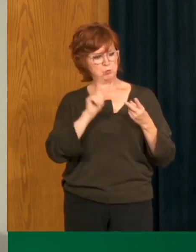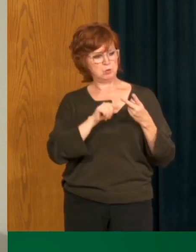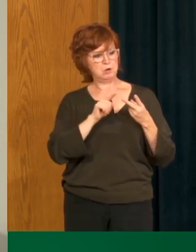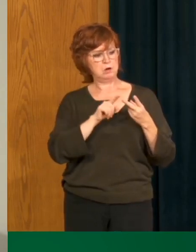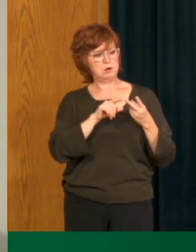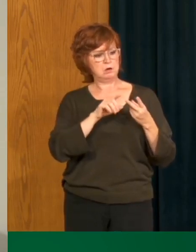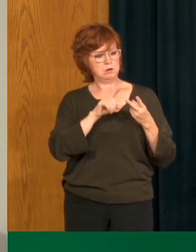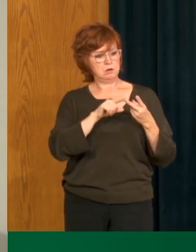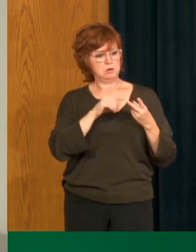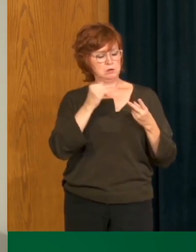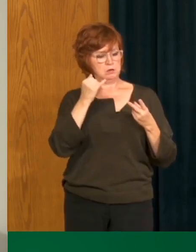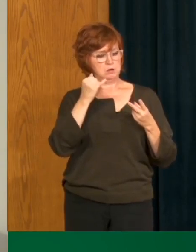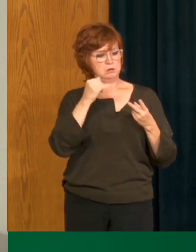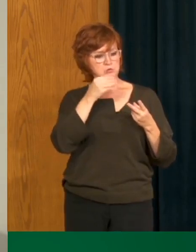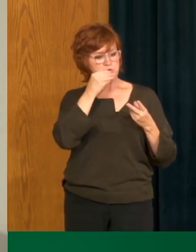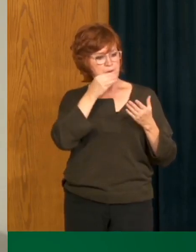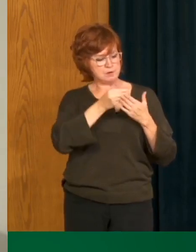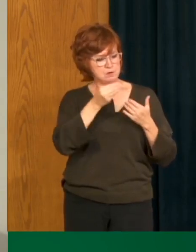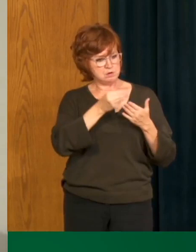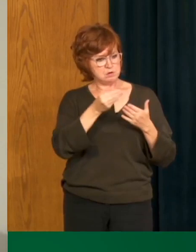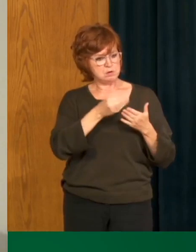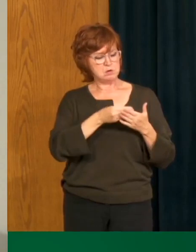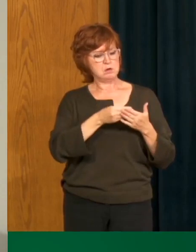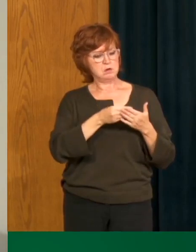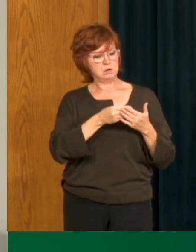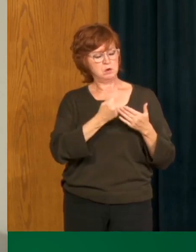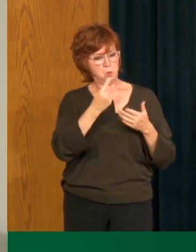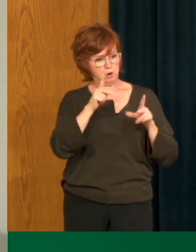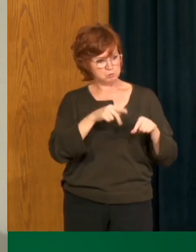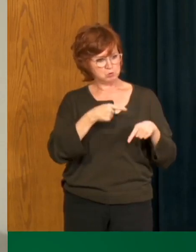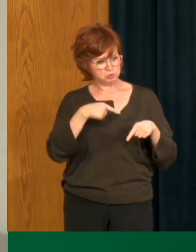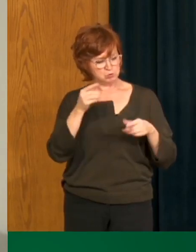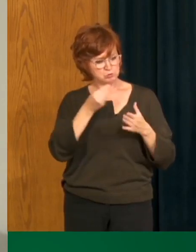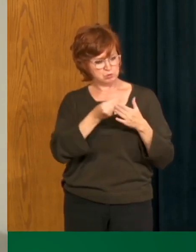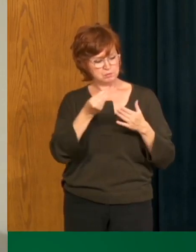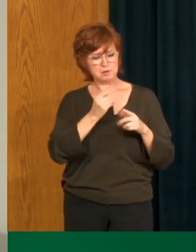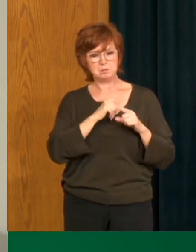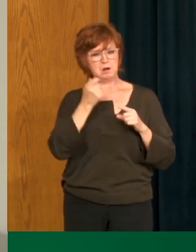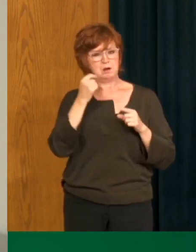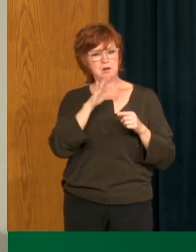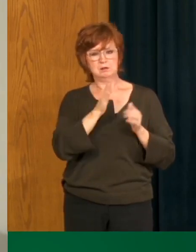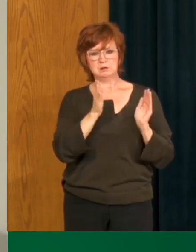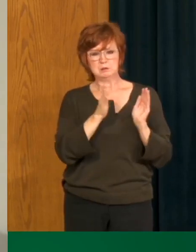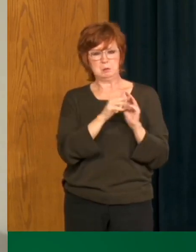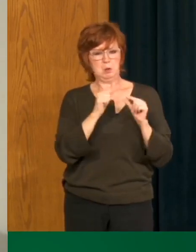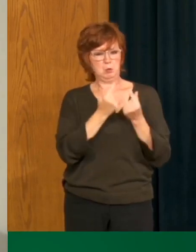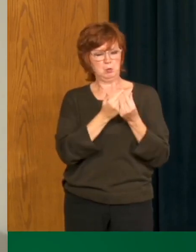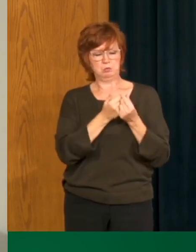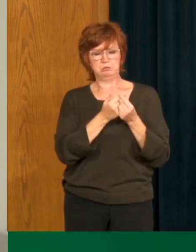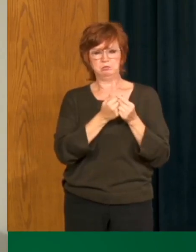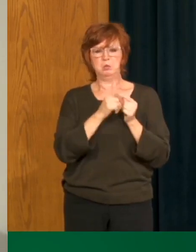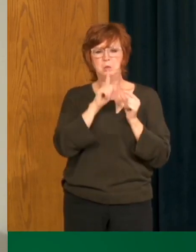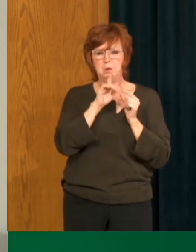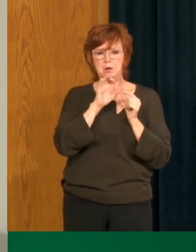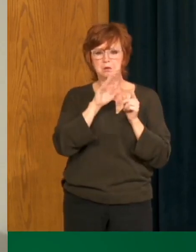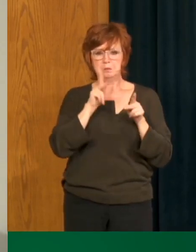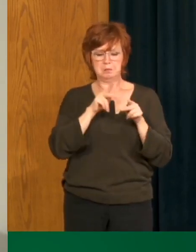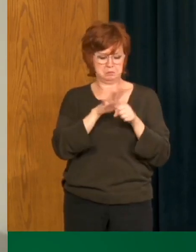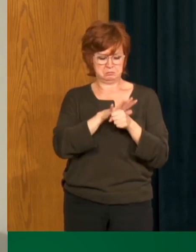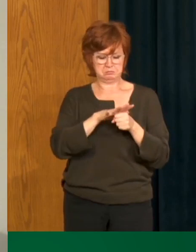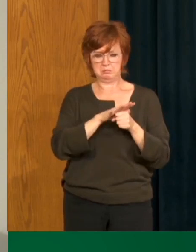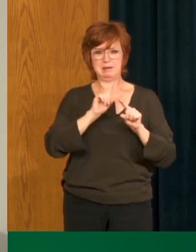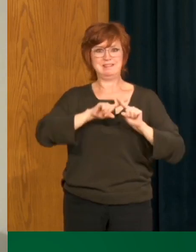to a household. But otherwise, it's a very different environment. But if there was a larger community with